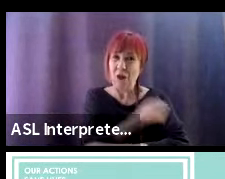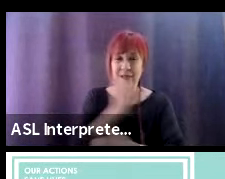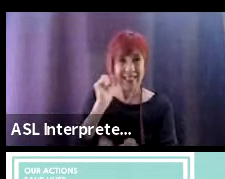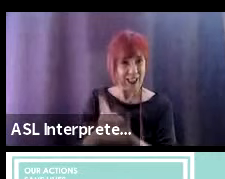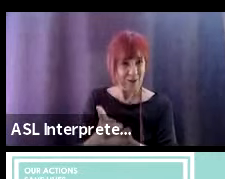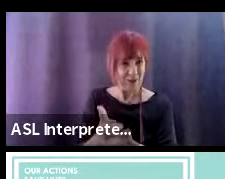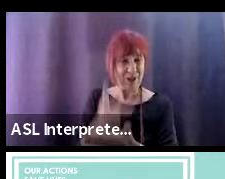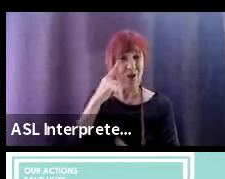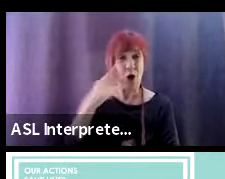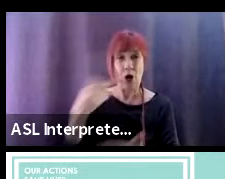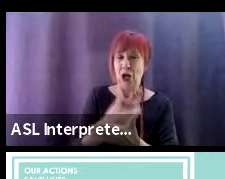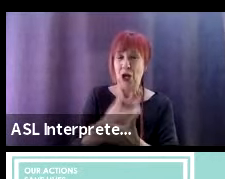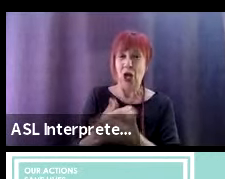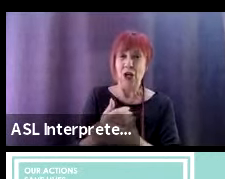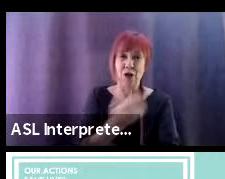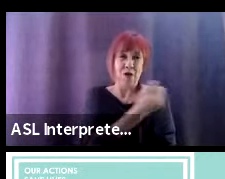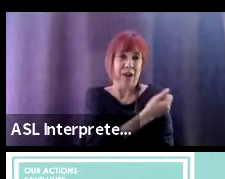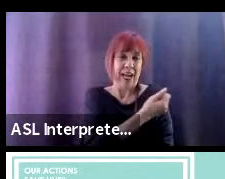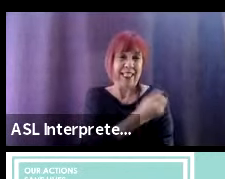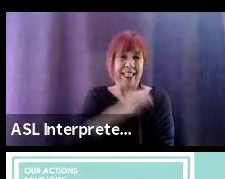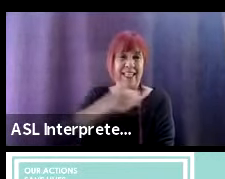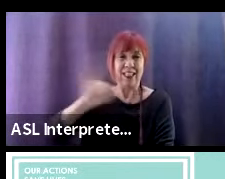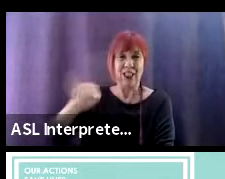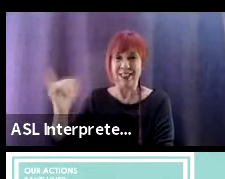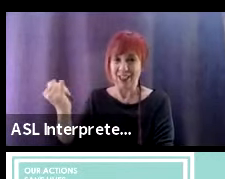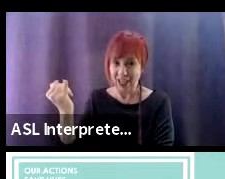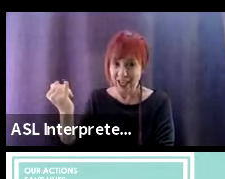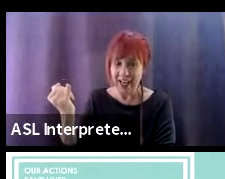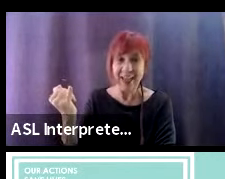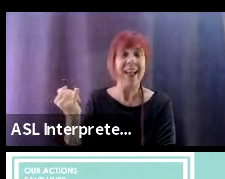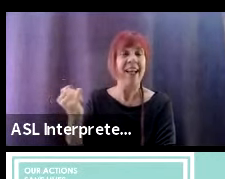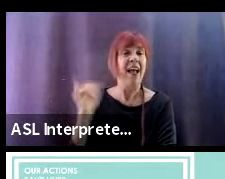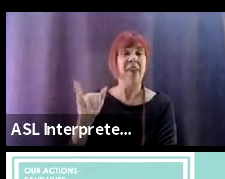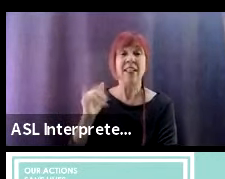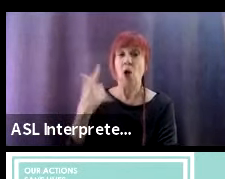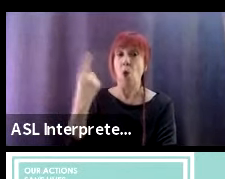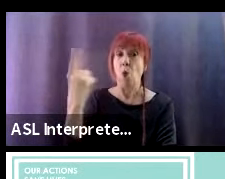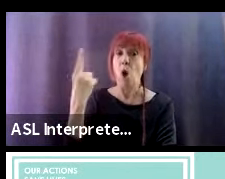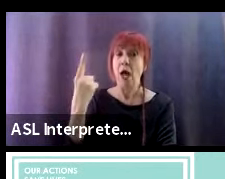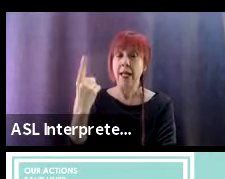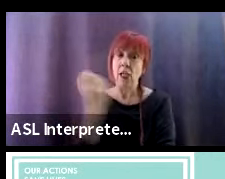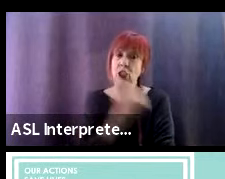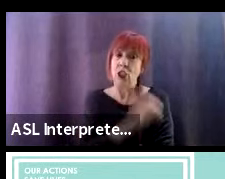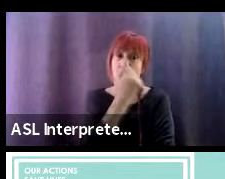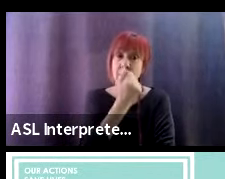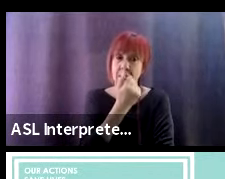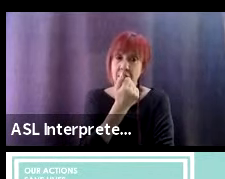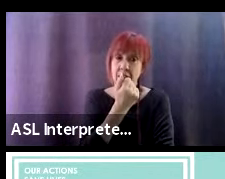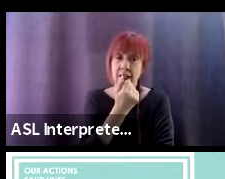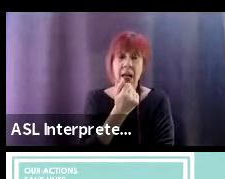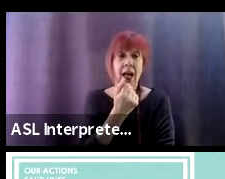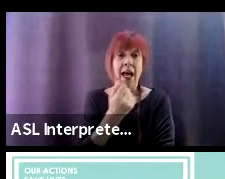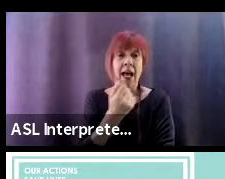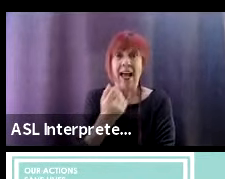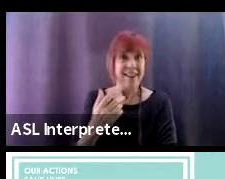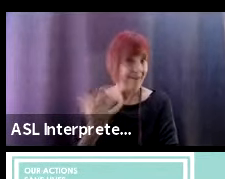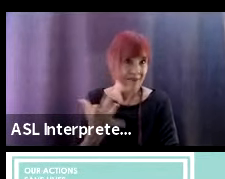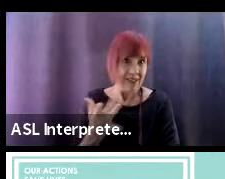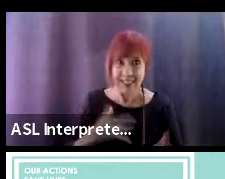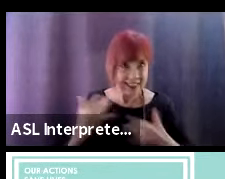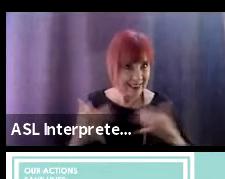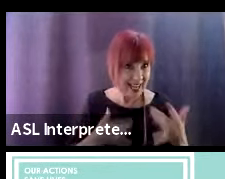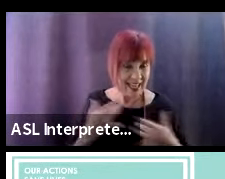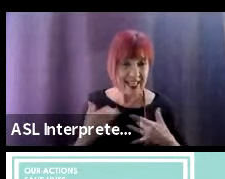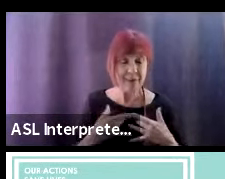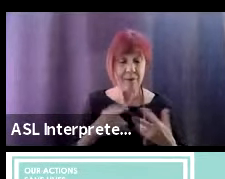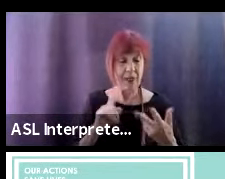another vaccine, the Johnson Johnson vaccine. That is a one-shot vaccine, which feels really exciting. And we